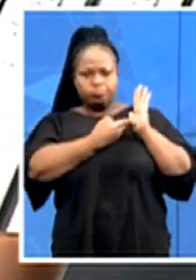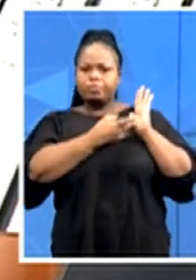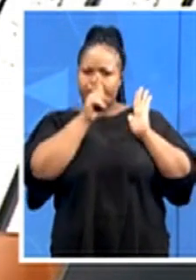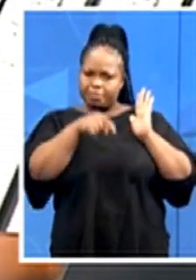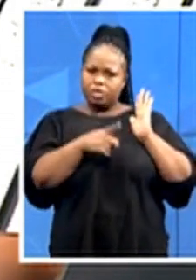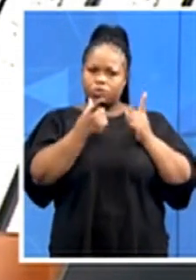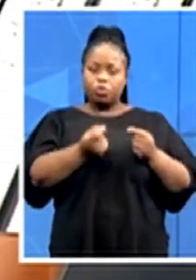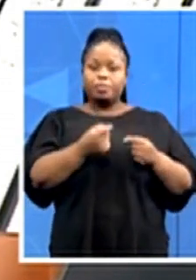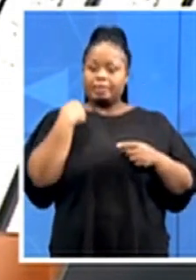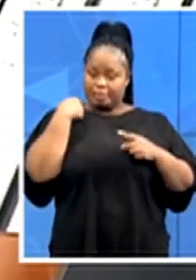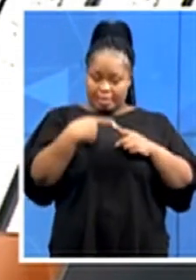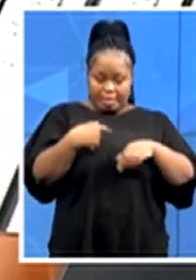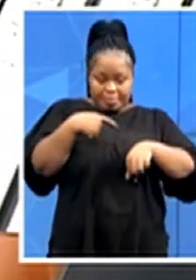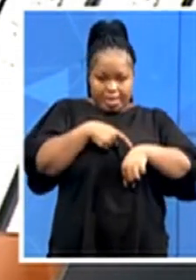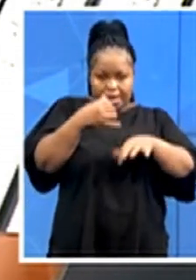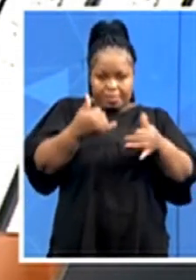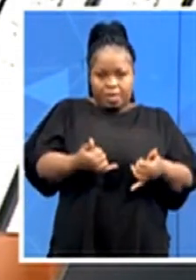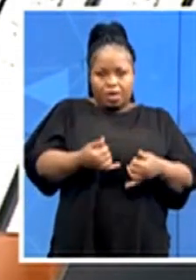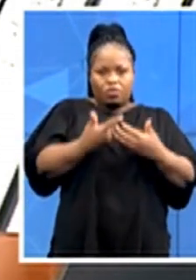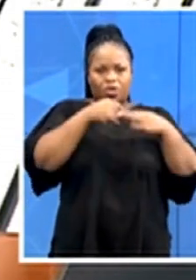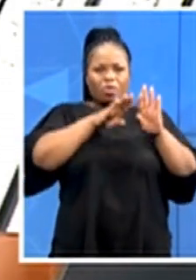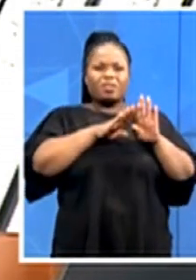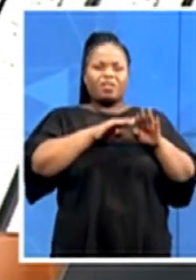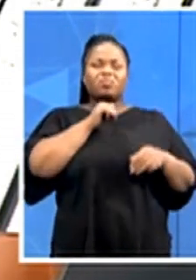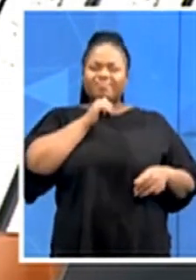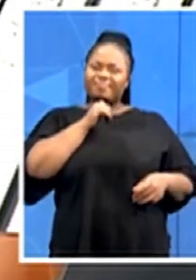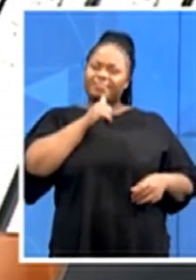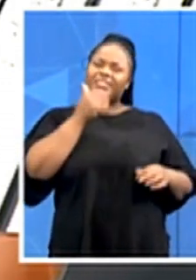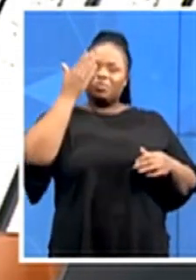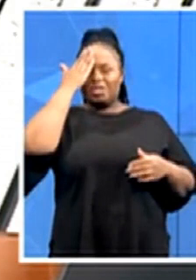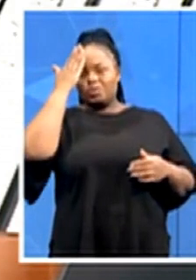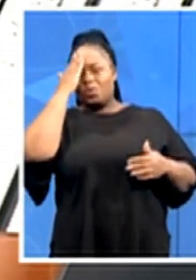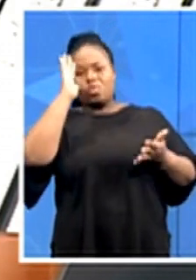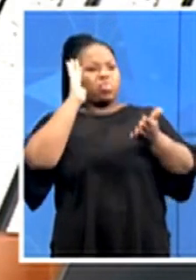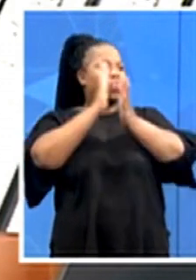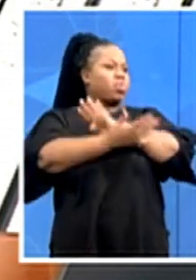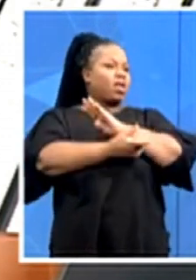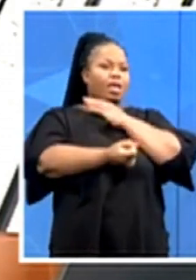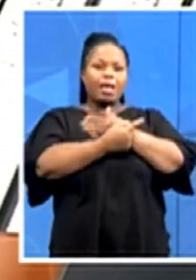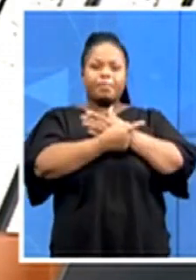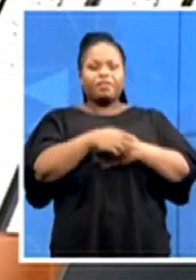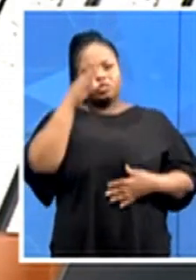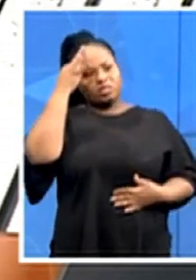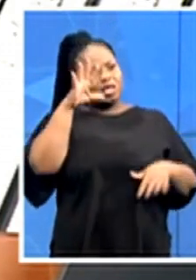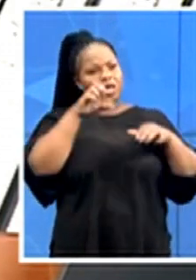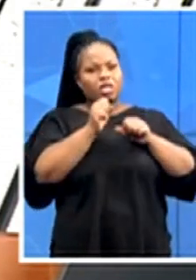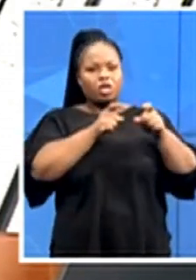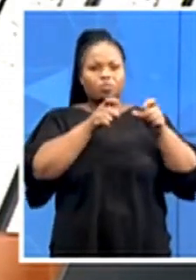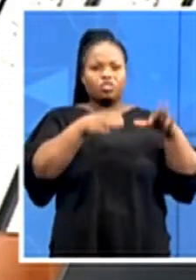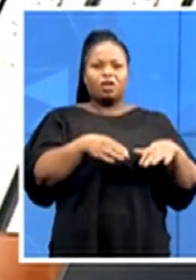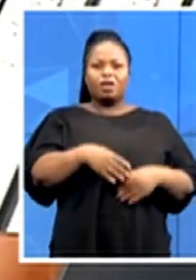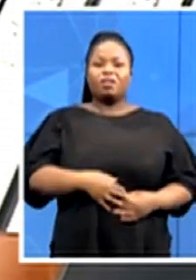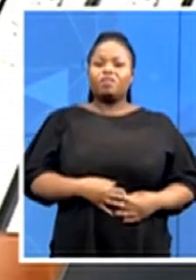Now, despite the damage that has been done by state capture to public institutions during this time, and